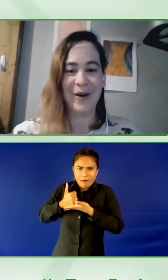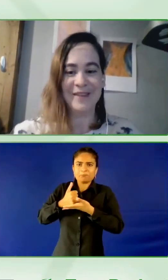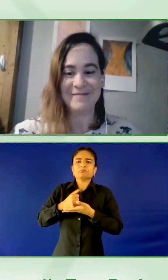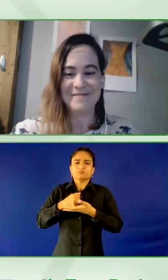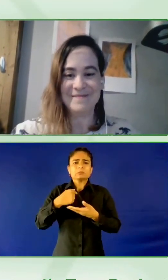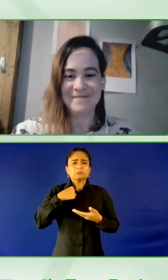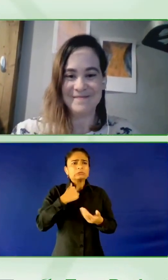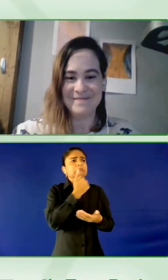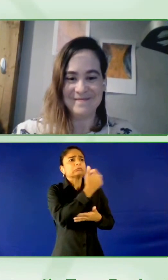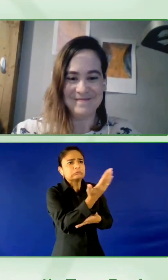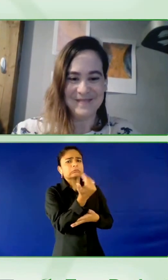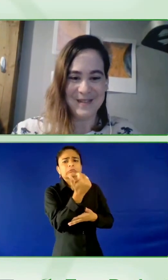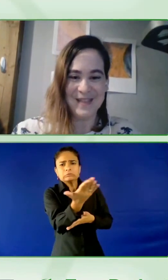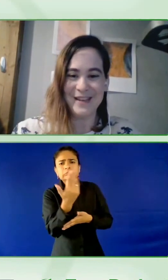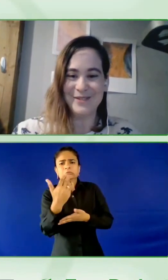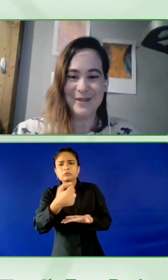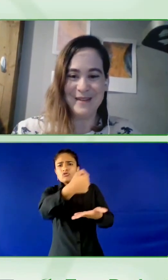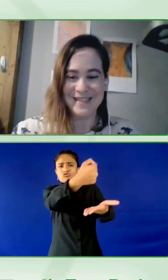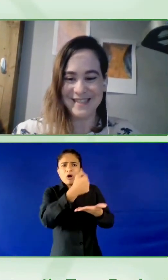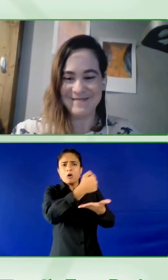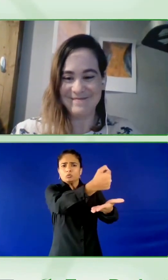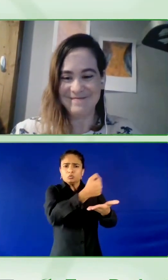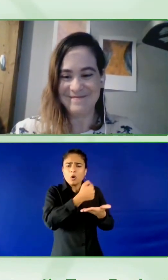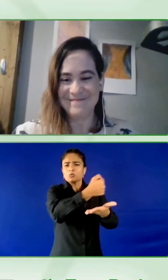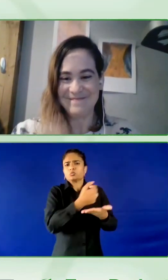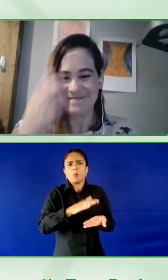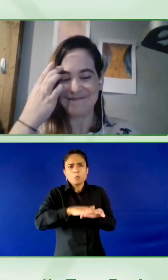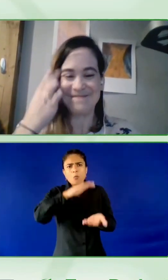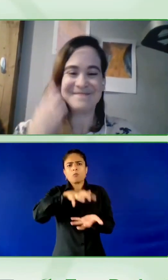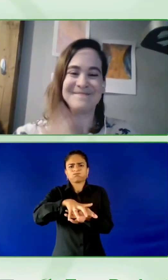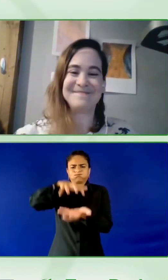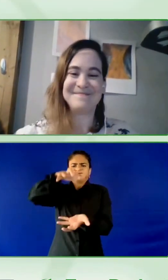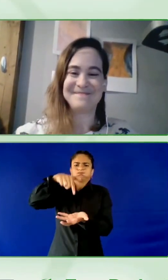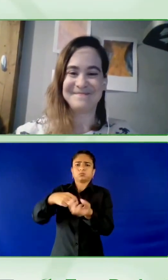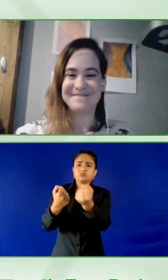even more. So thank you so much.